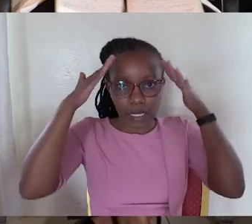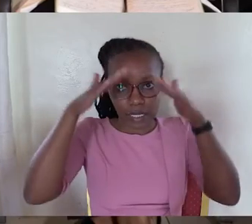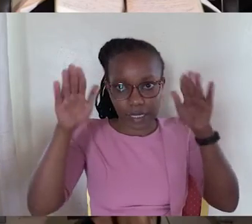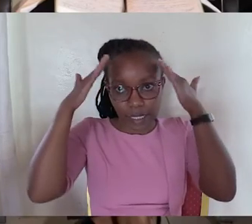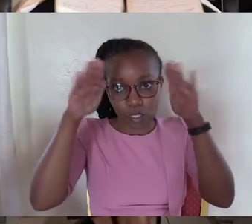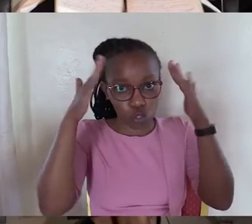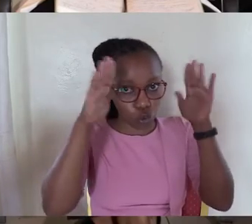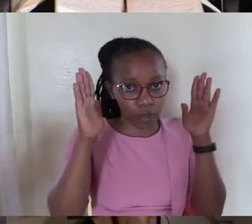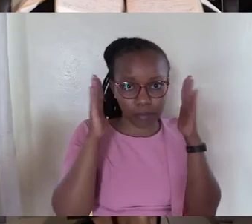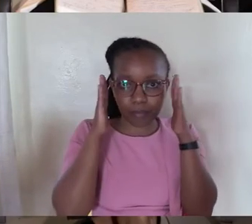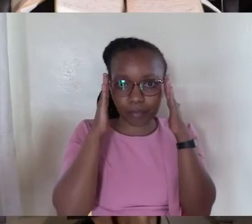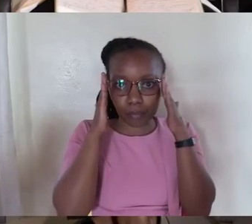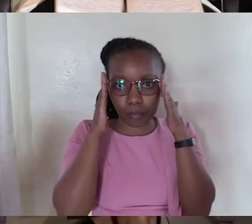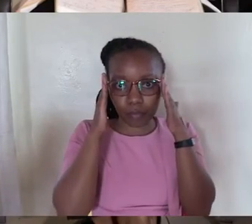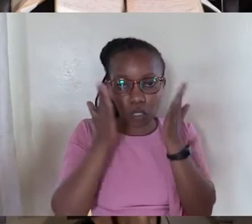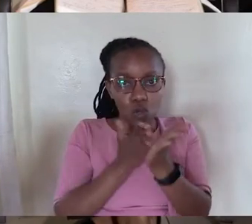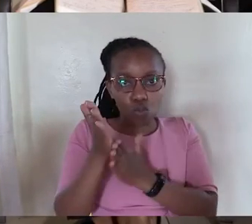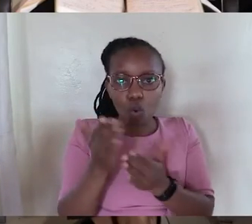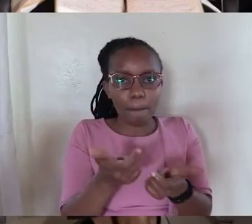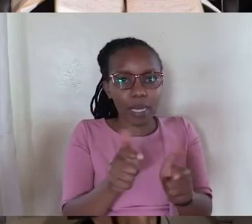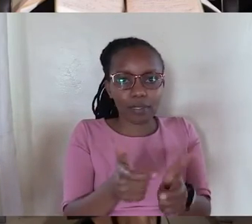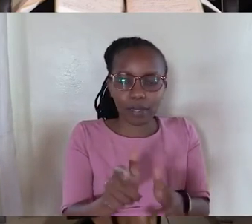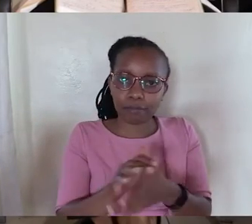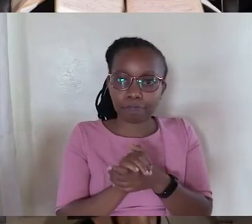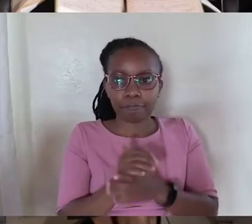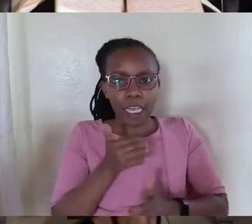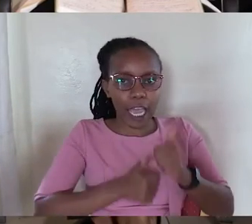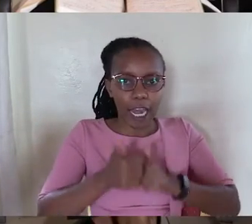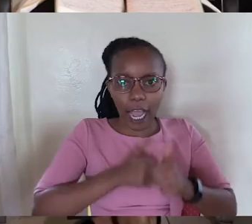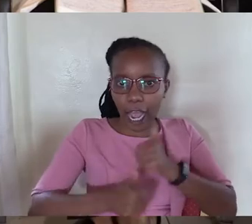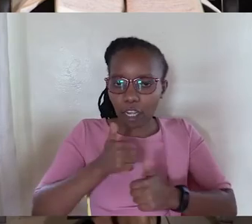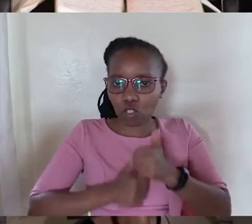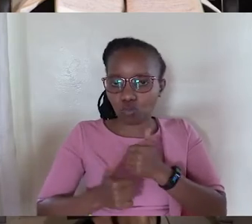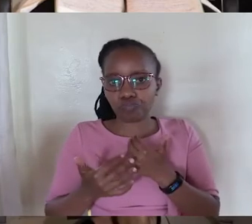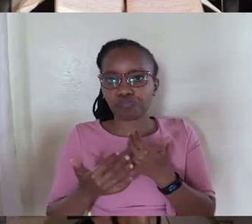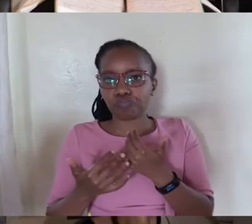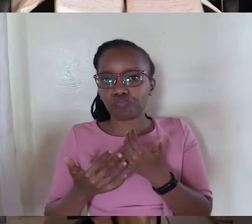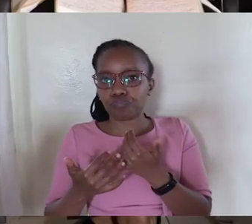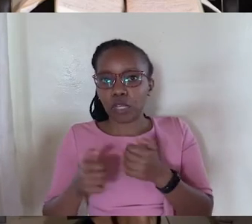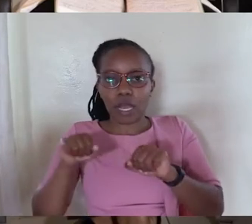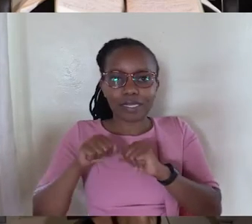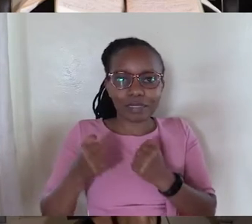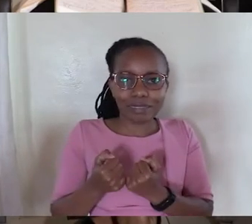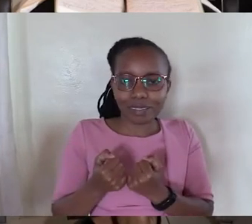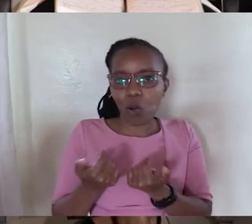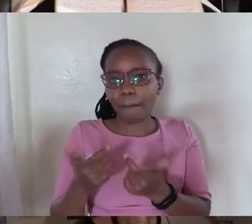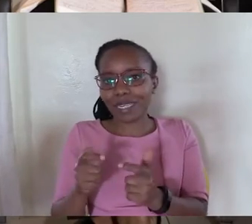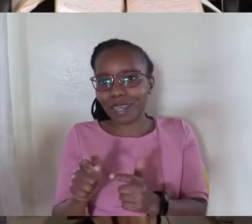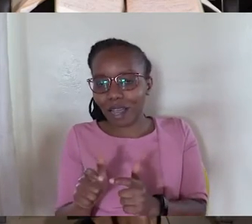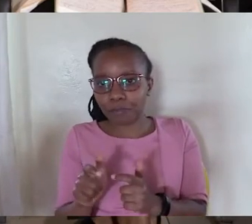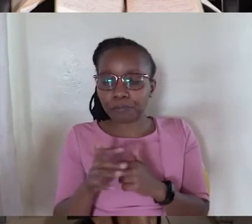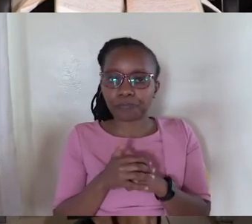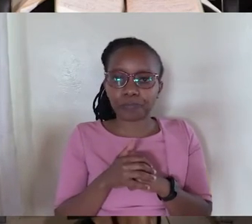sensitization through the media and actively also through the social media platform.